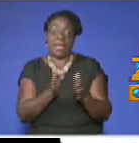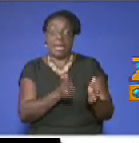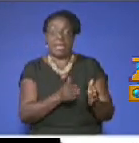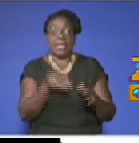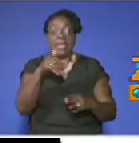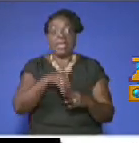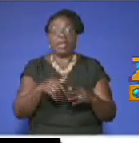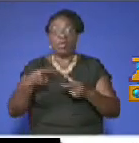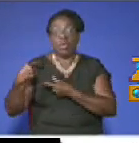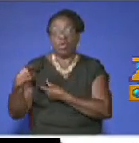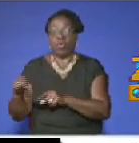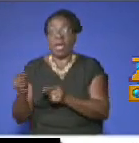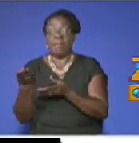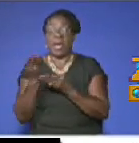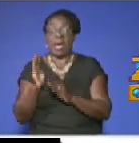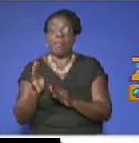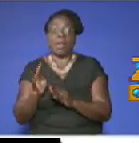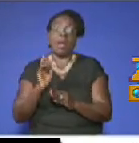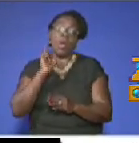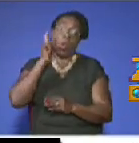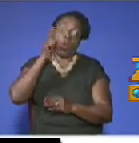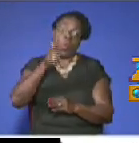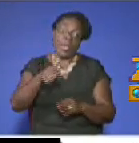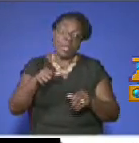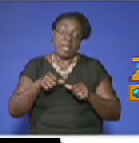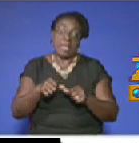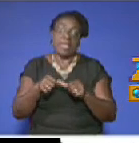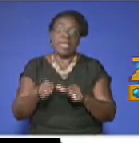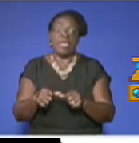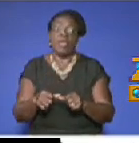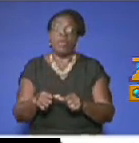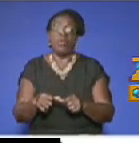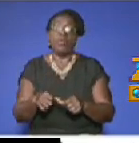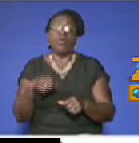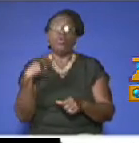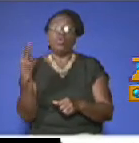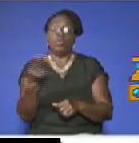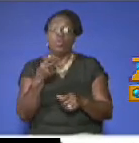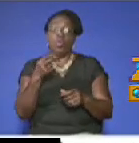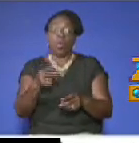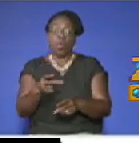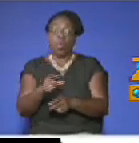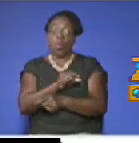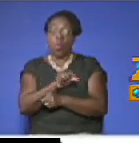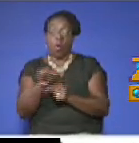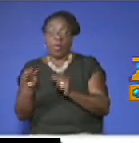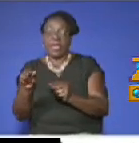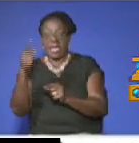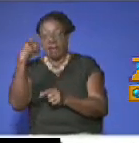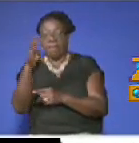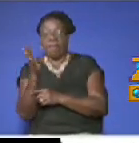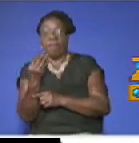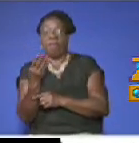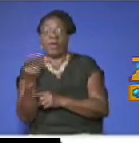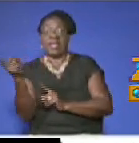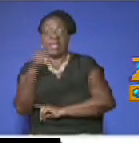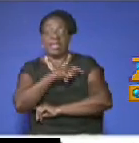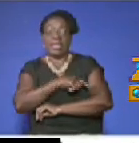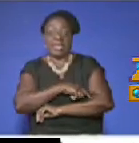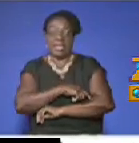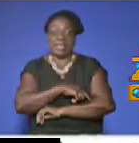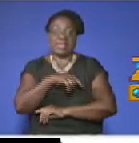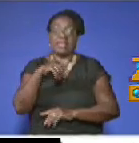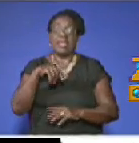Grand Bahama, will continue to be required to quarantine for 14 days upon arrival at